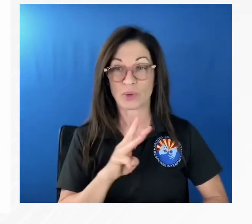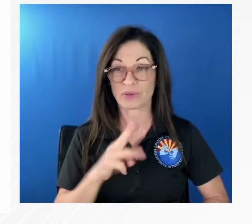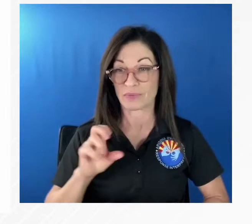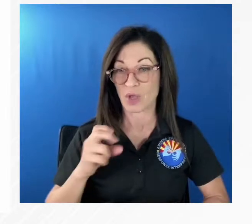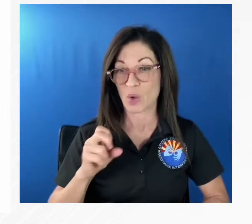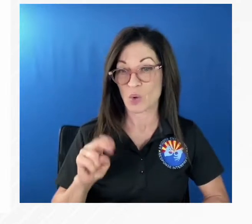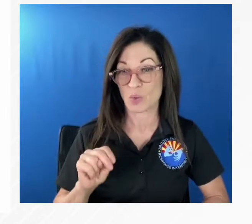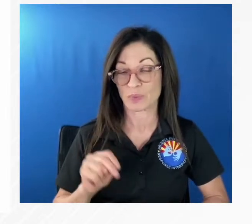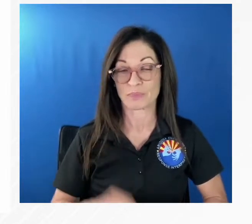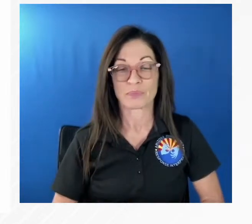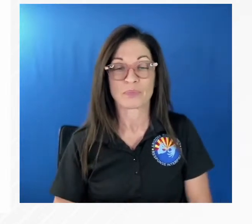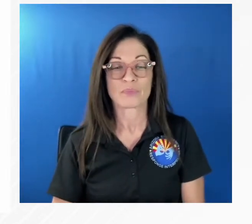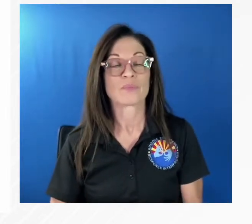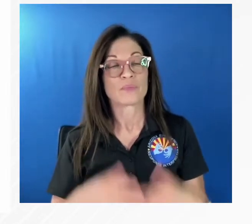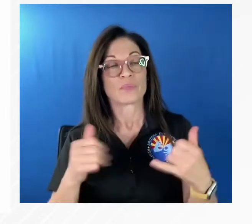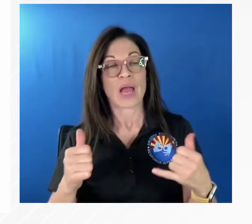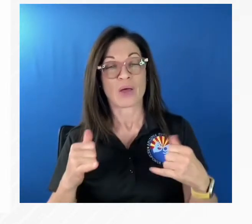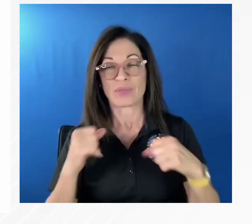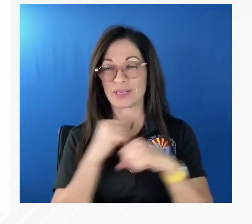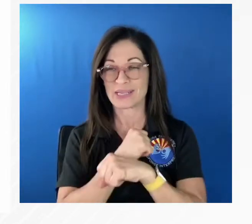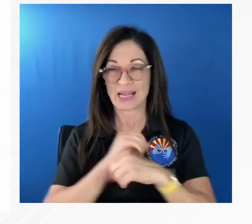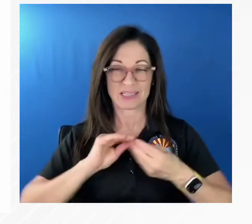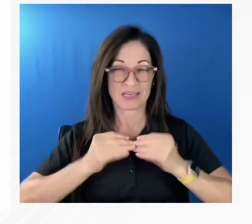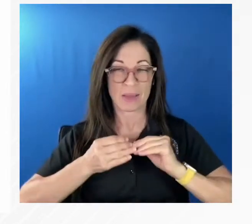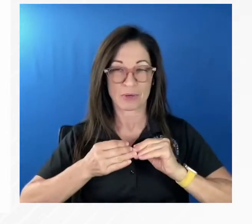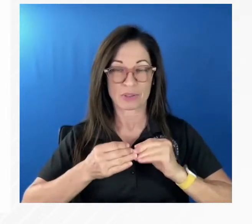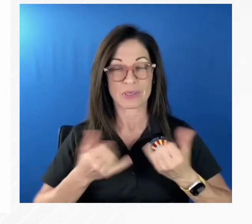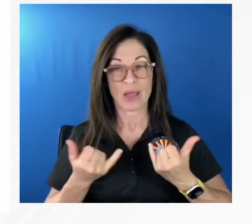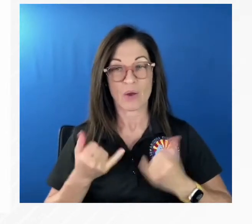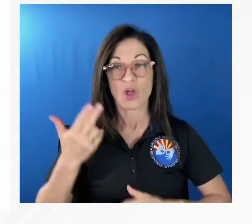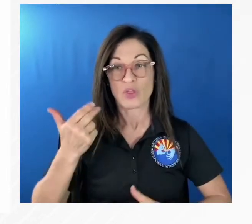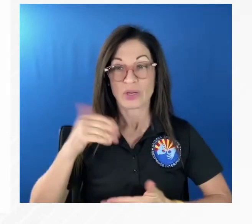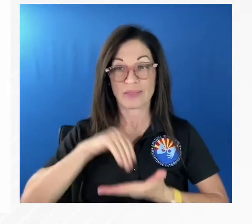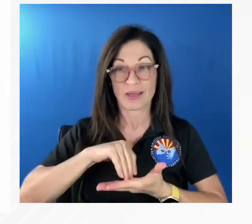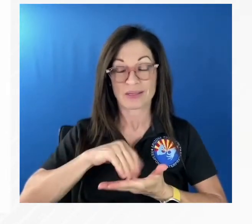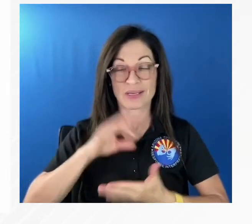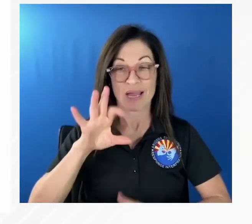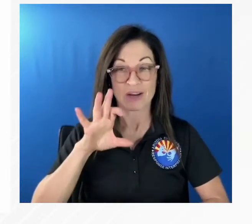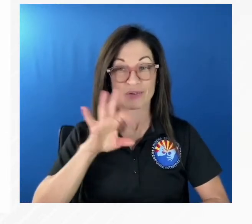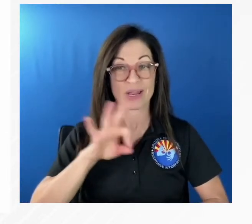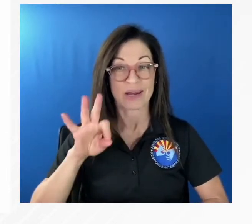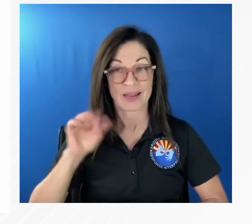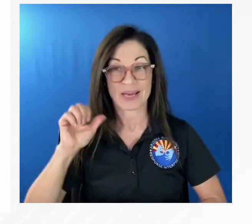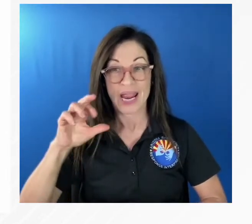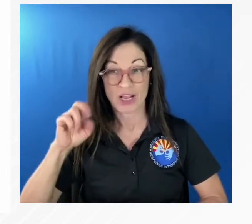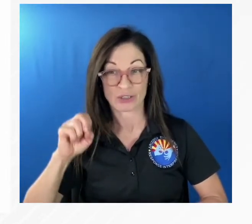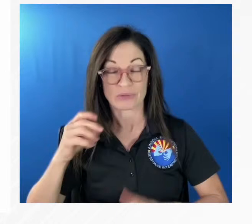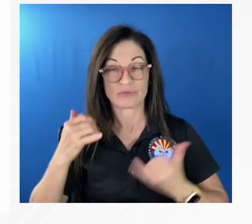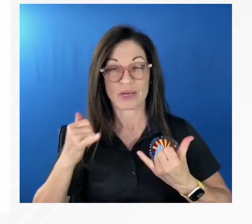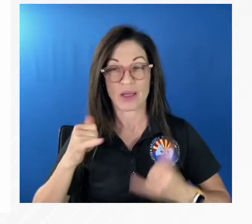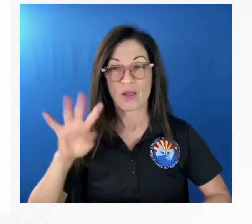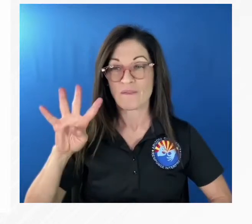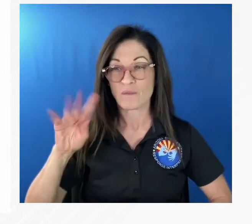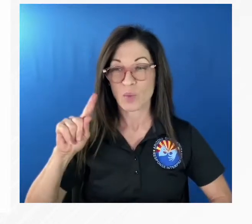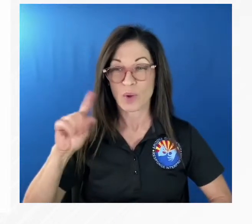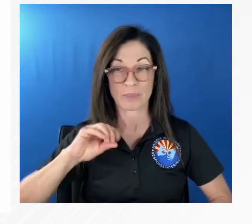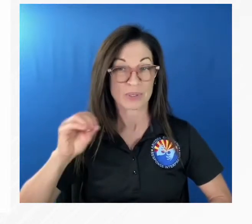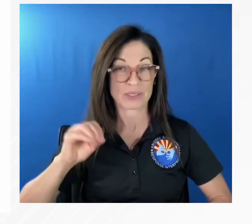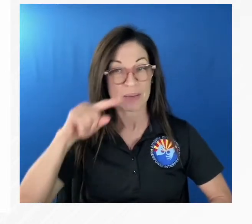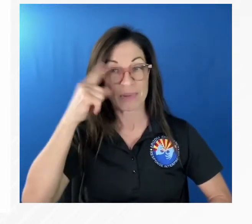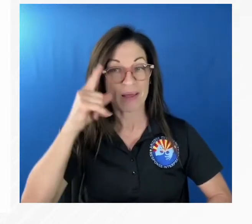So here's the current statistics for the fire. We're at 13,999 acres. We're right now 41% contained, and we